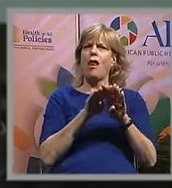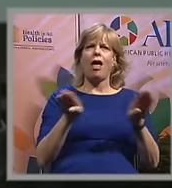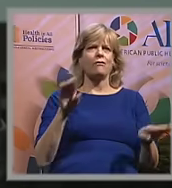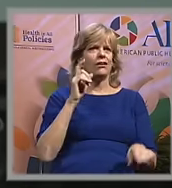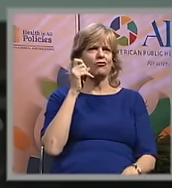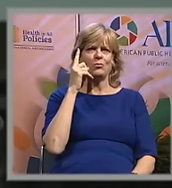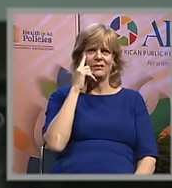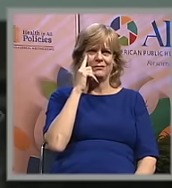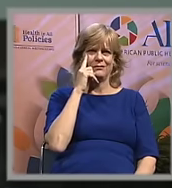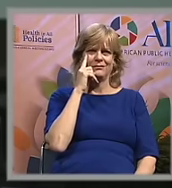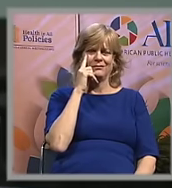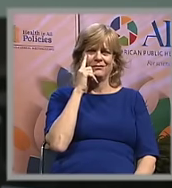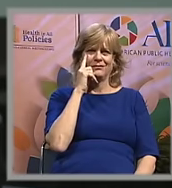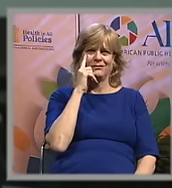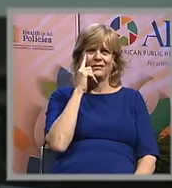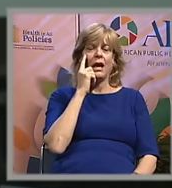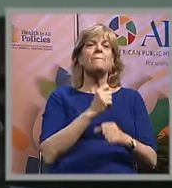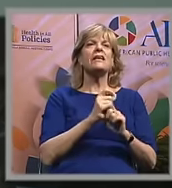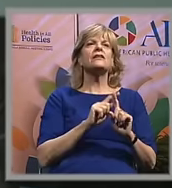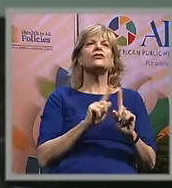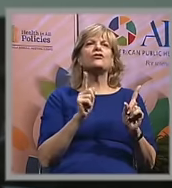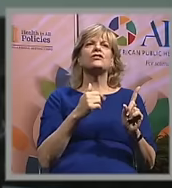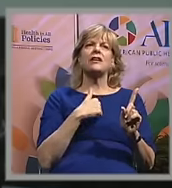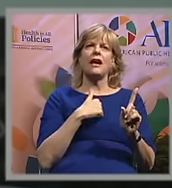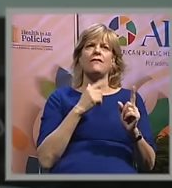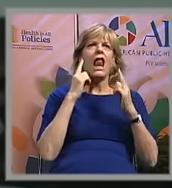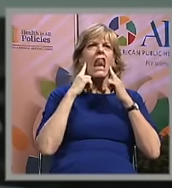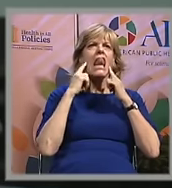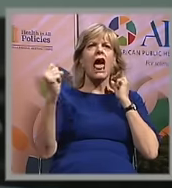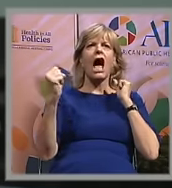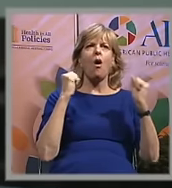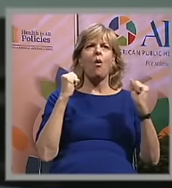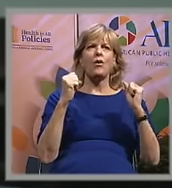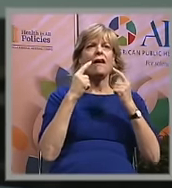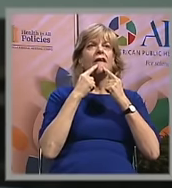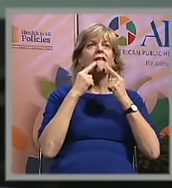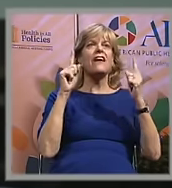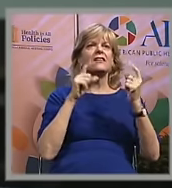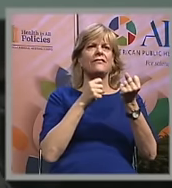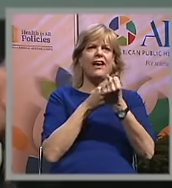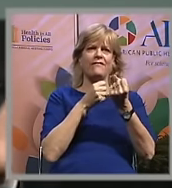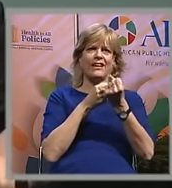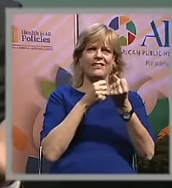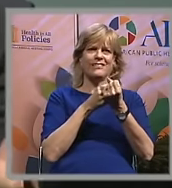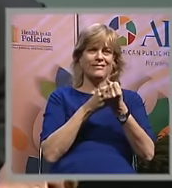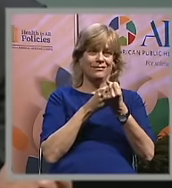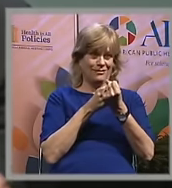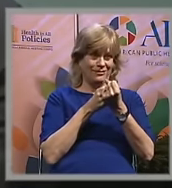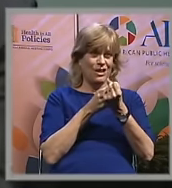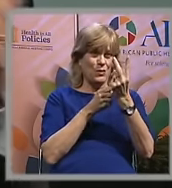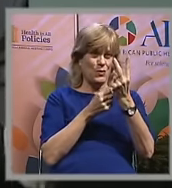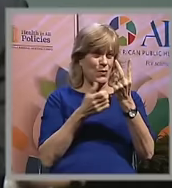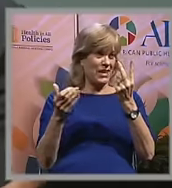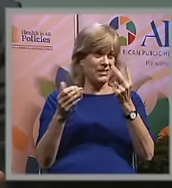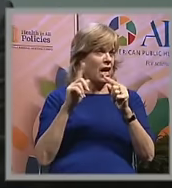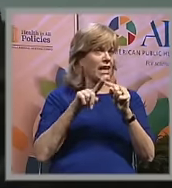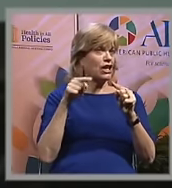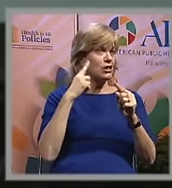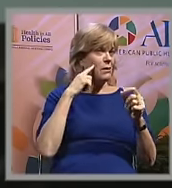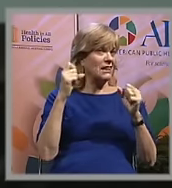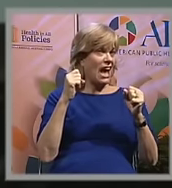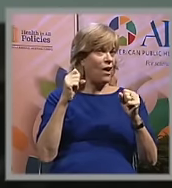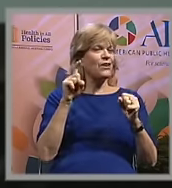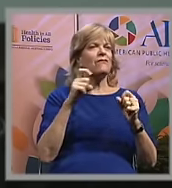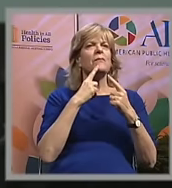it is. It makes a difference to have loud, effective advocates. Those two things go together. You can't just be loud. You got to